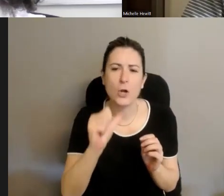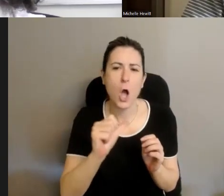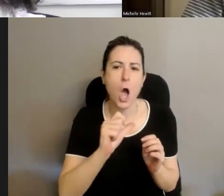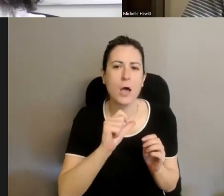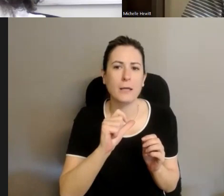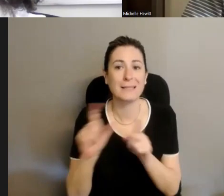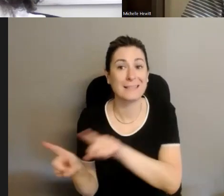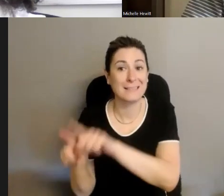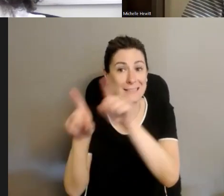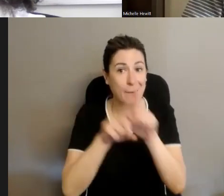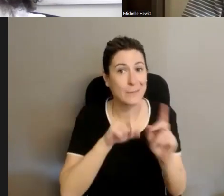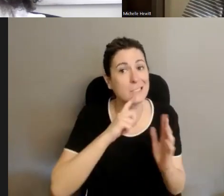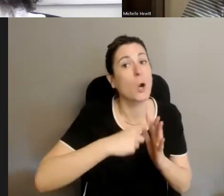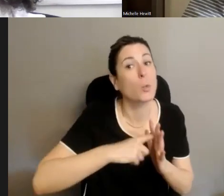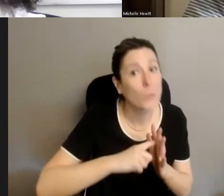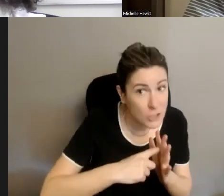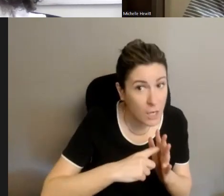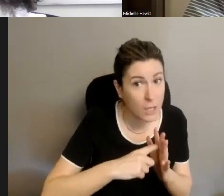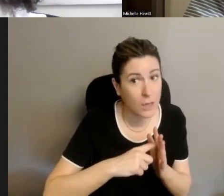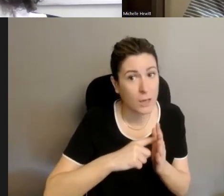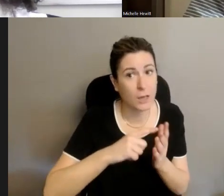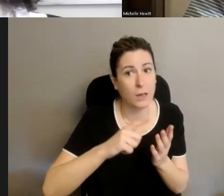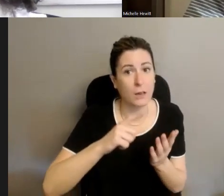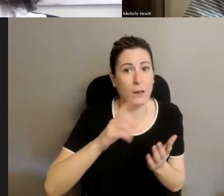complexities with that, and that